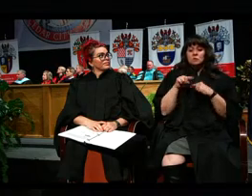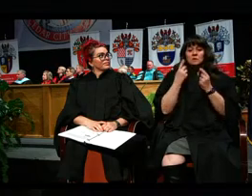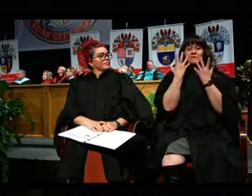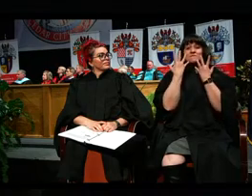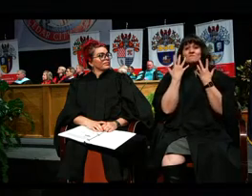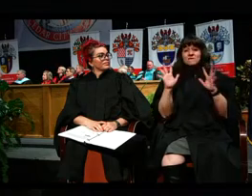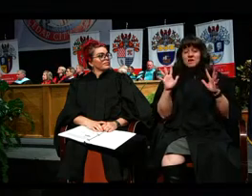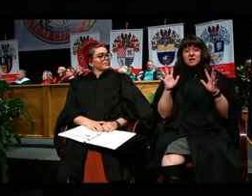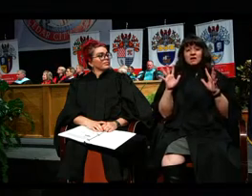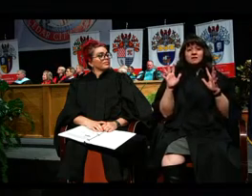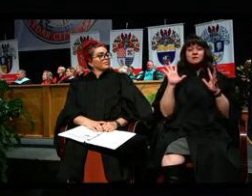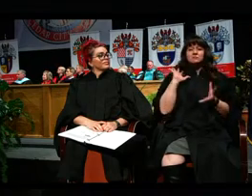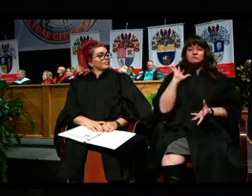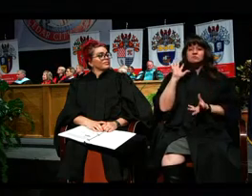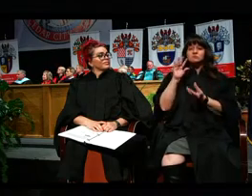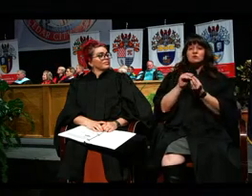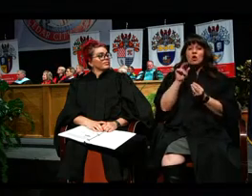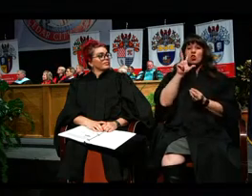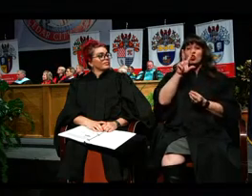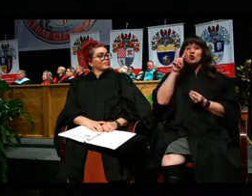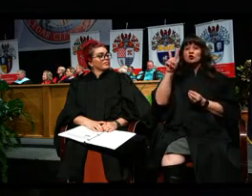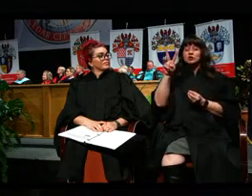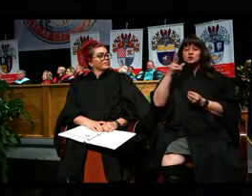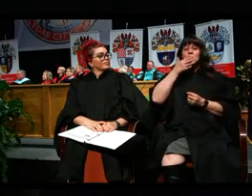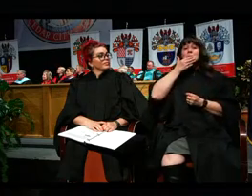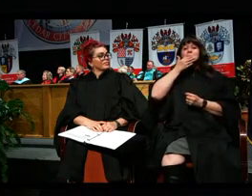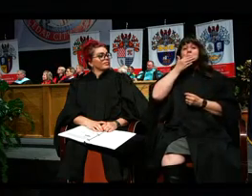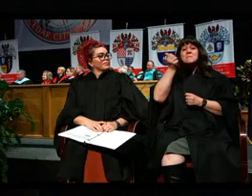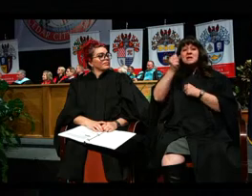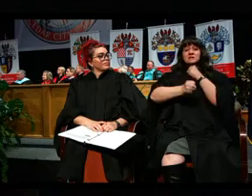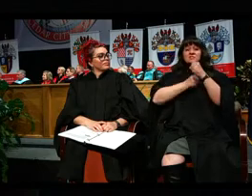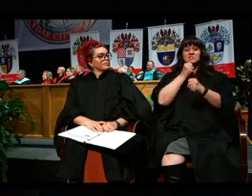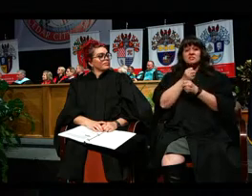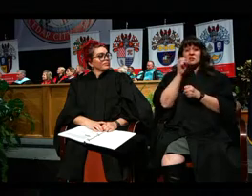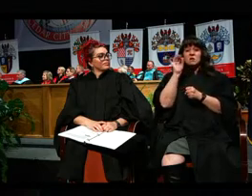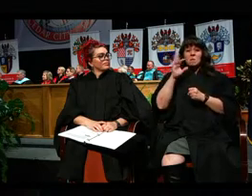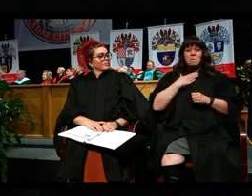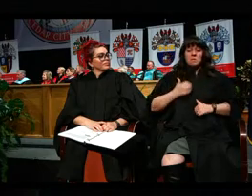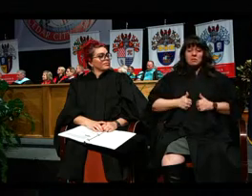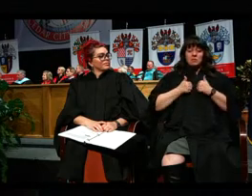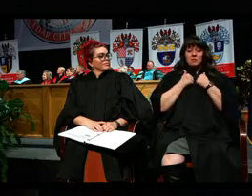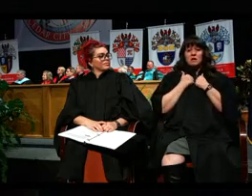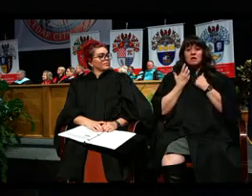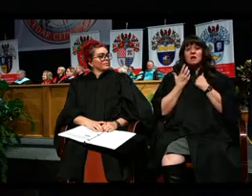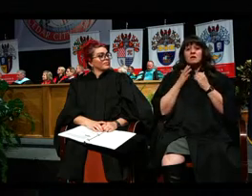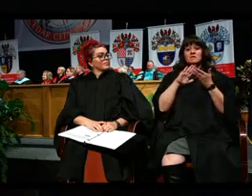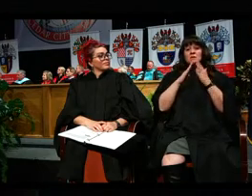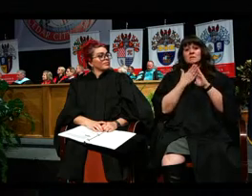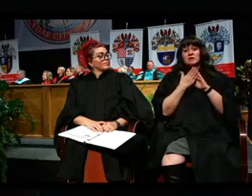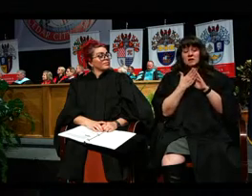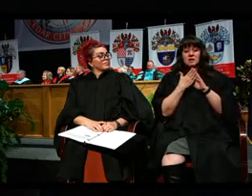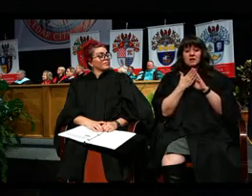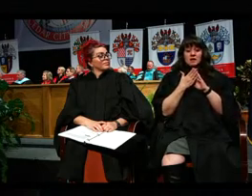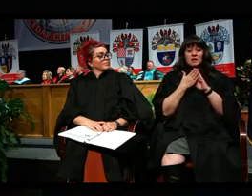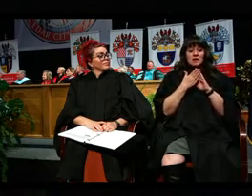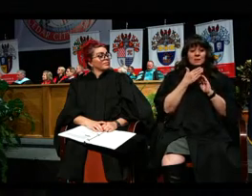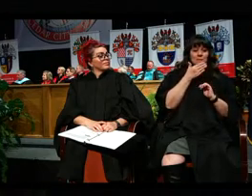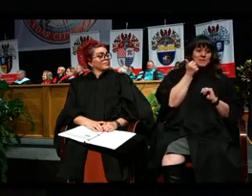best years of my life, where I became, for better and